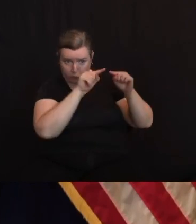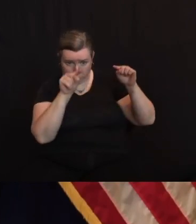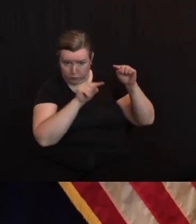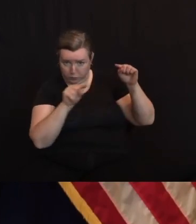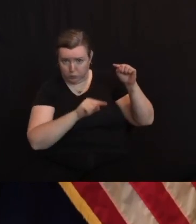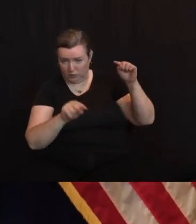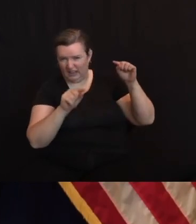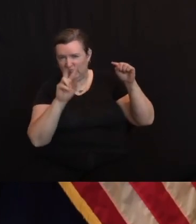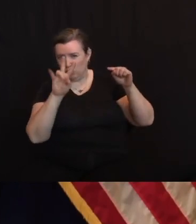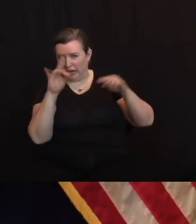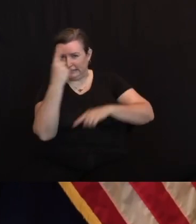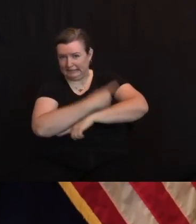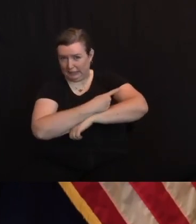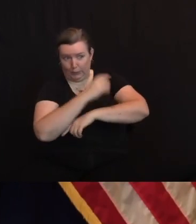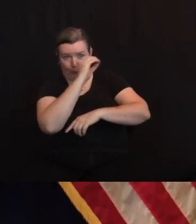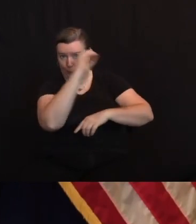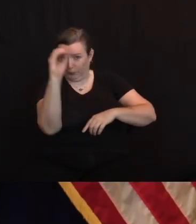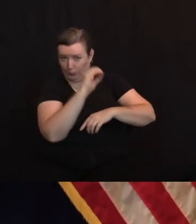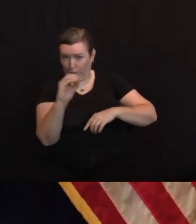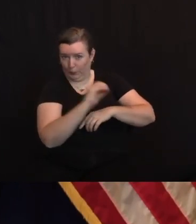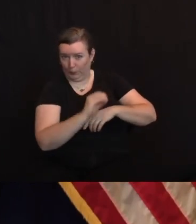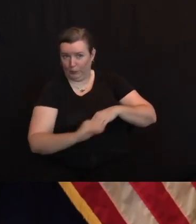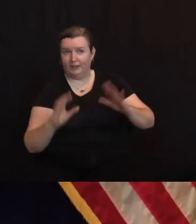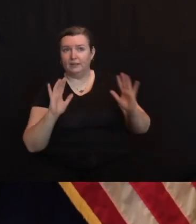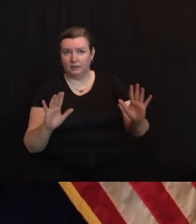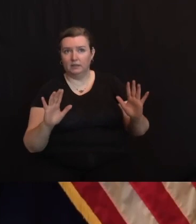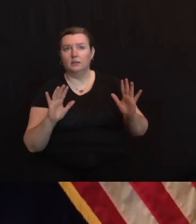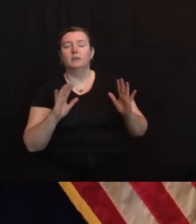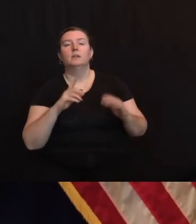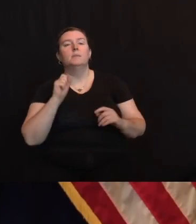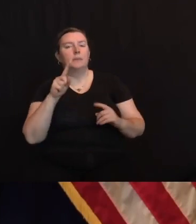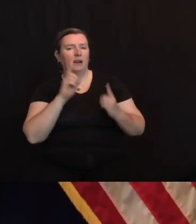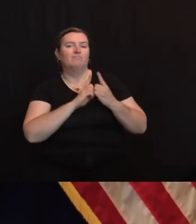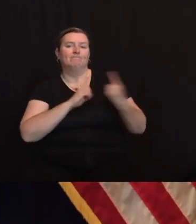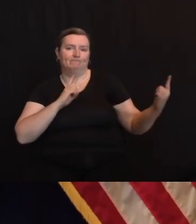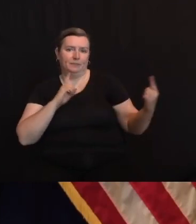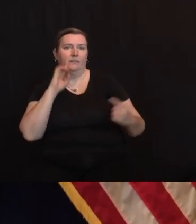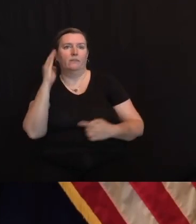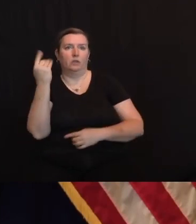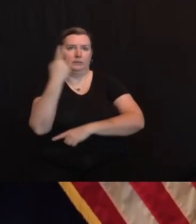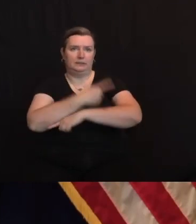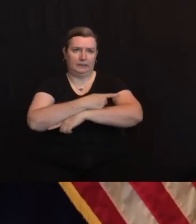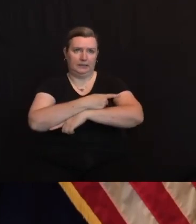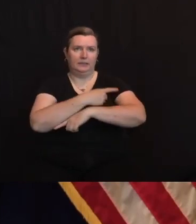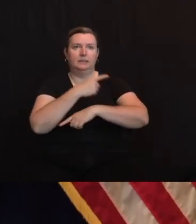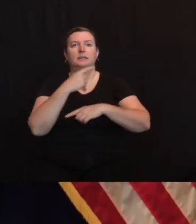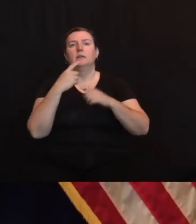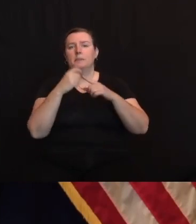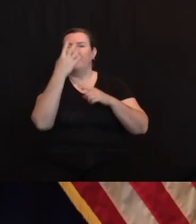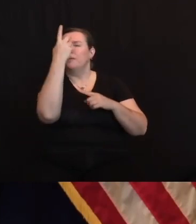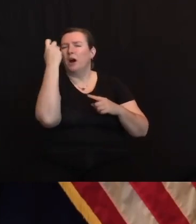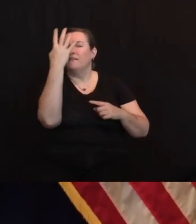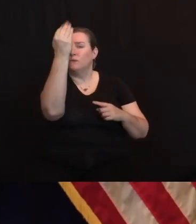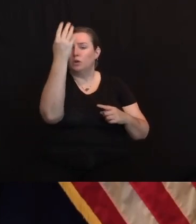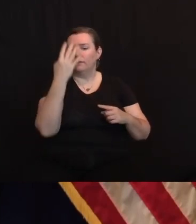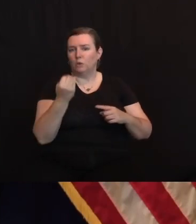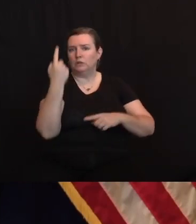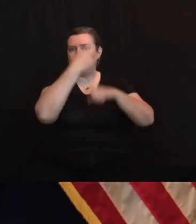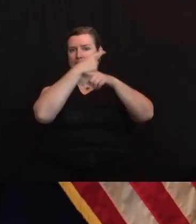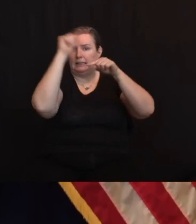of COVID-19. Visitors, of course, must be screened for symptoms, which includes temperature checks and potential exposure